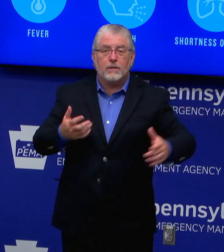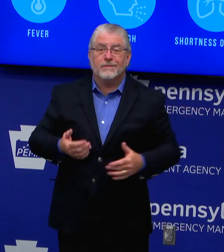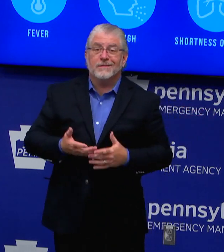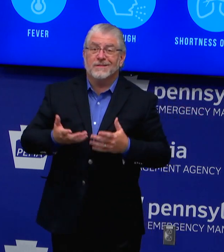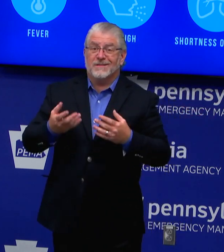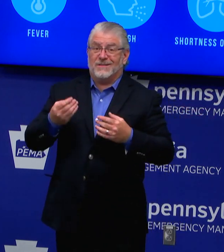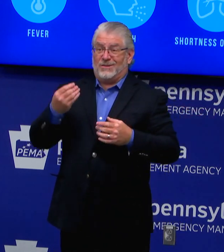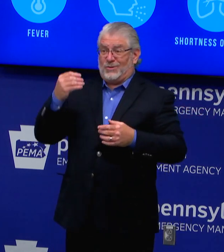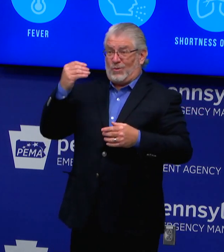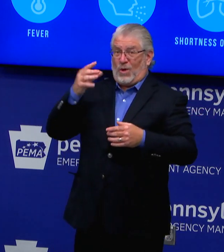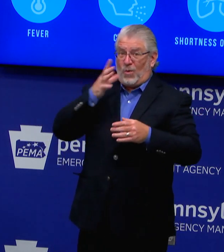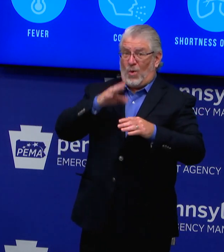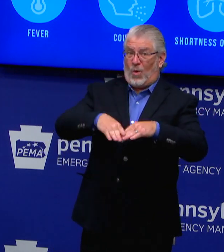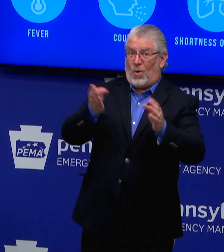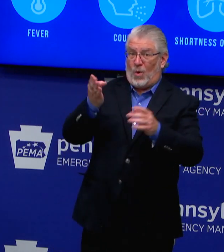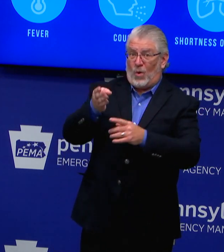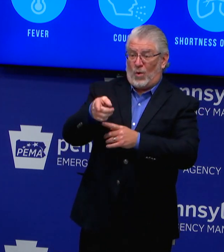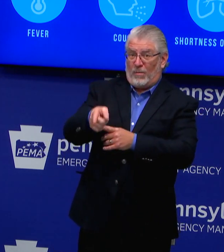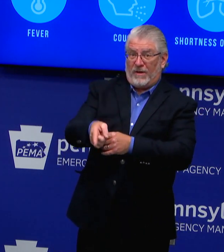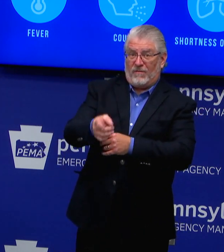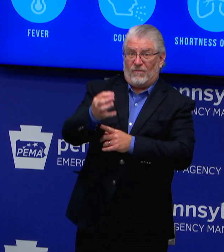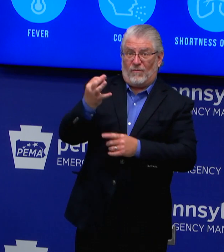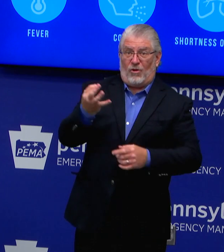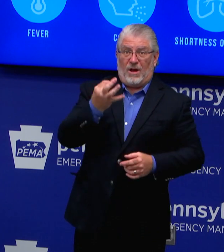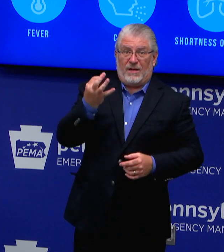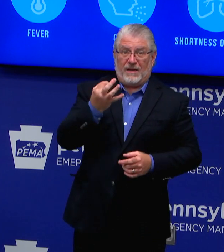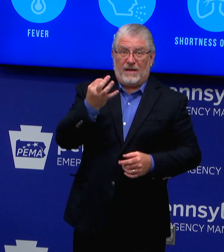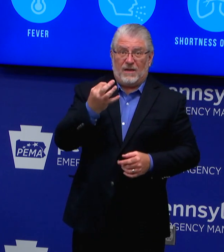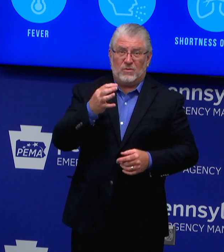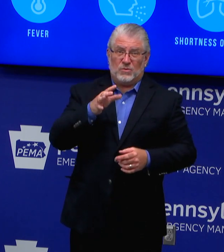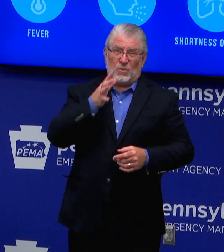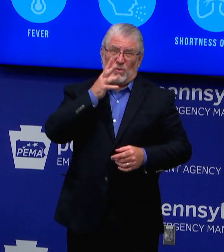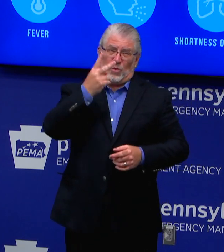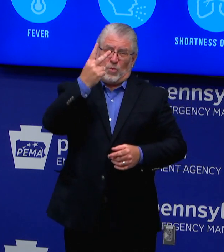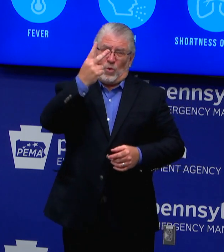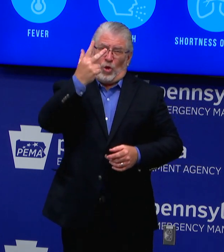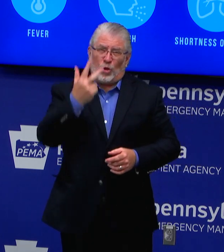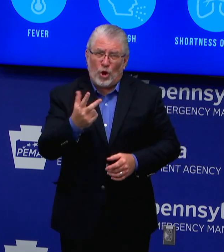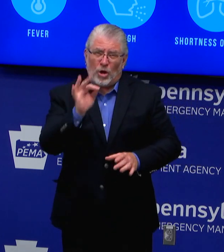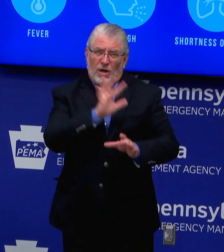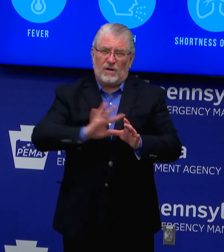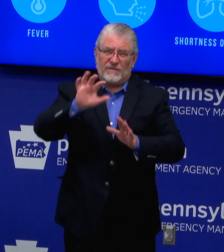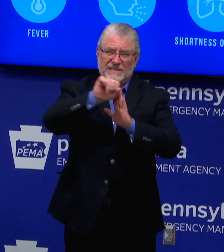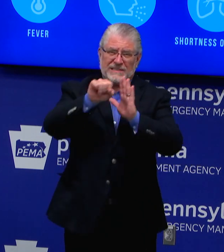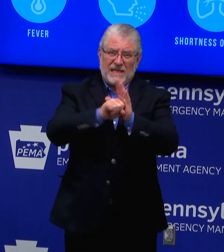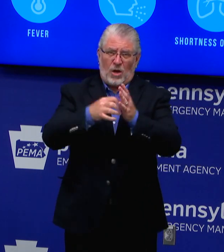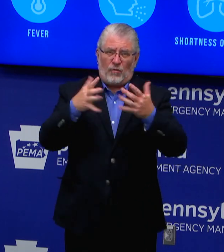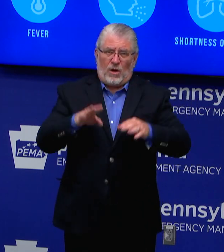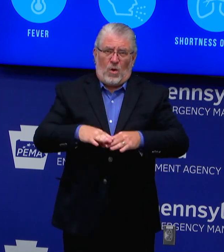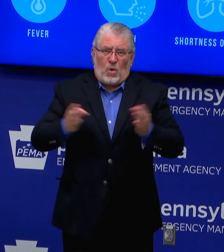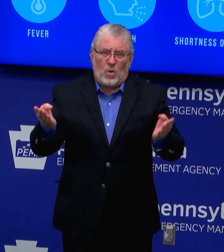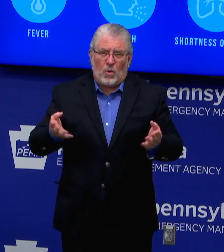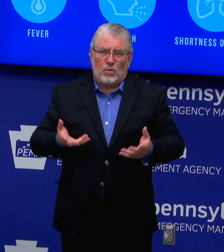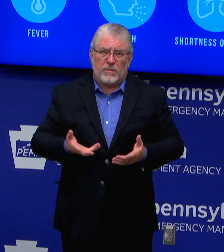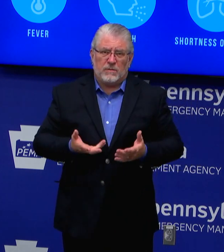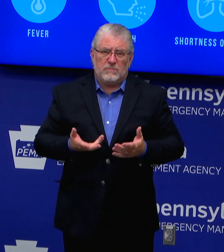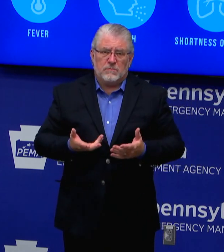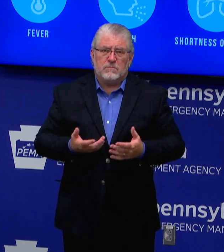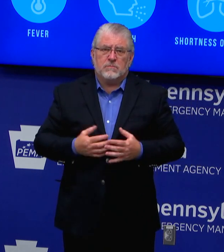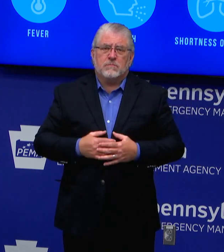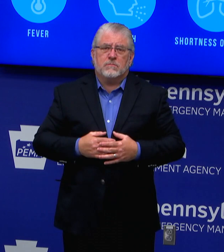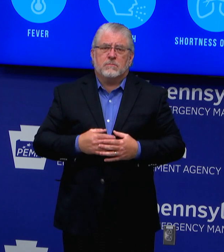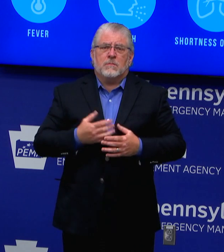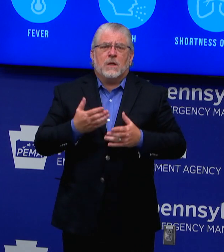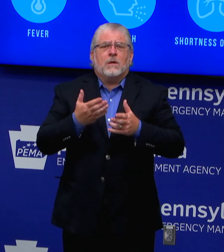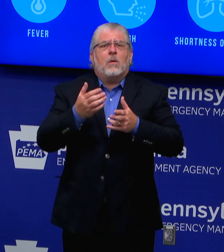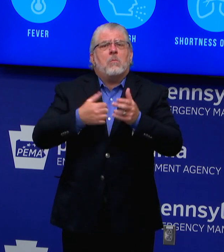state, which are in the yellow phase, where curbside pickup is actually allowed. Again, we're trying to